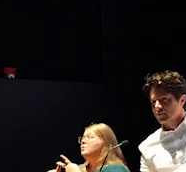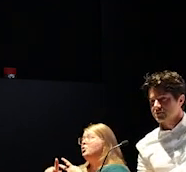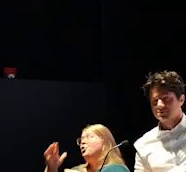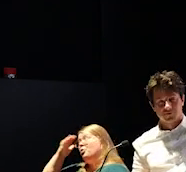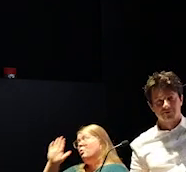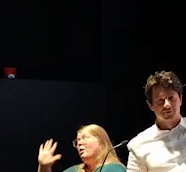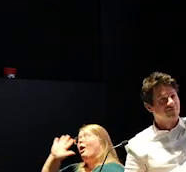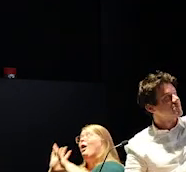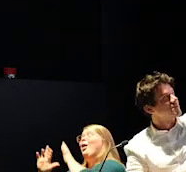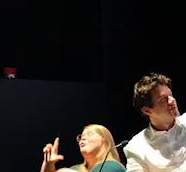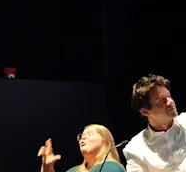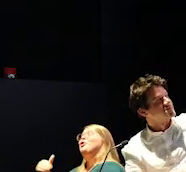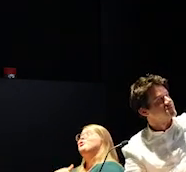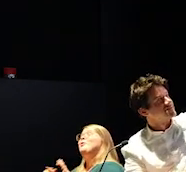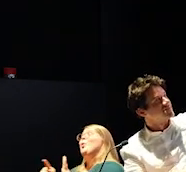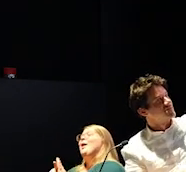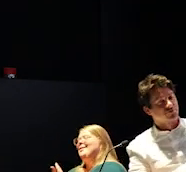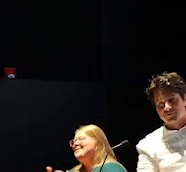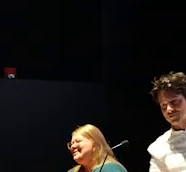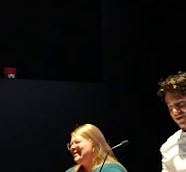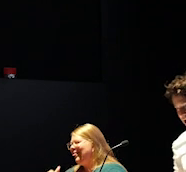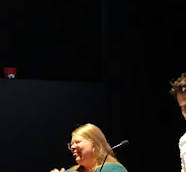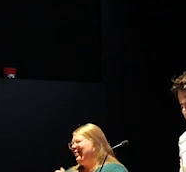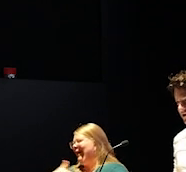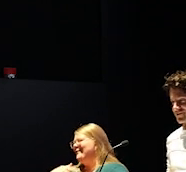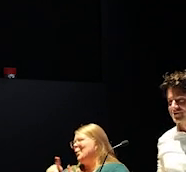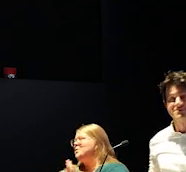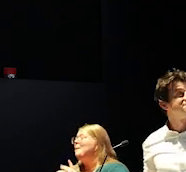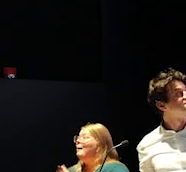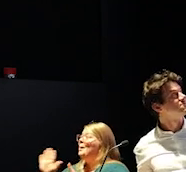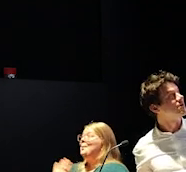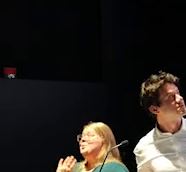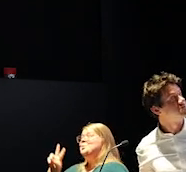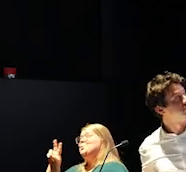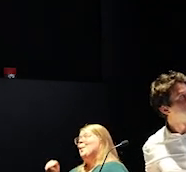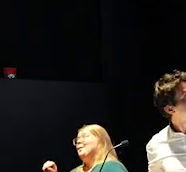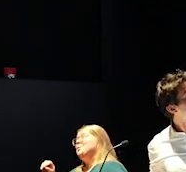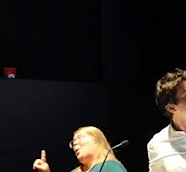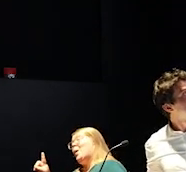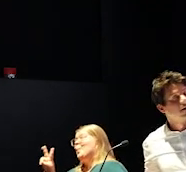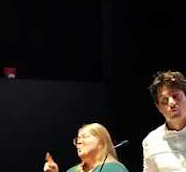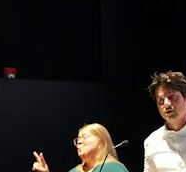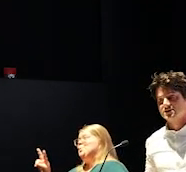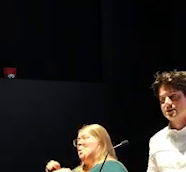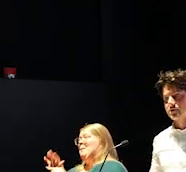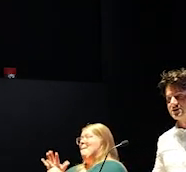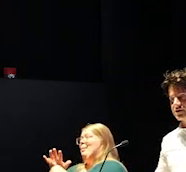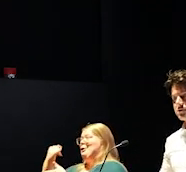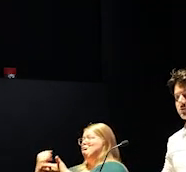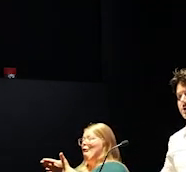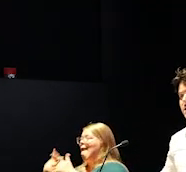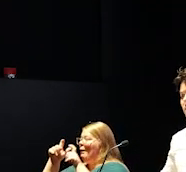made cameras. No, they still have it, but we drew a lot of cameras back in 2001 and 2. But point is